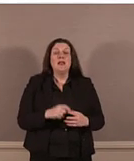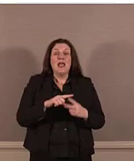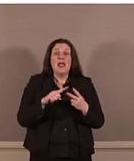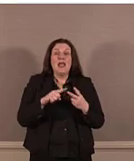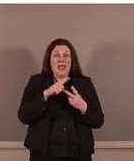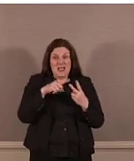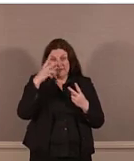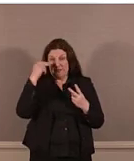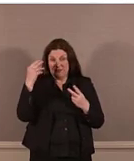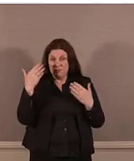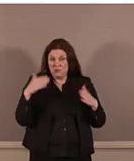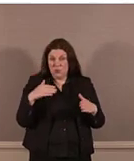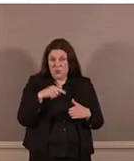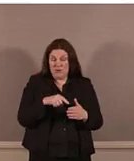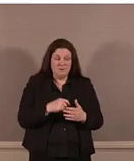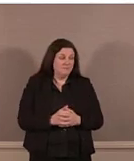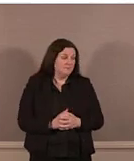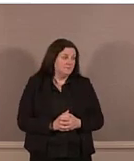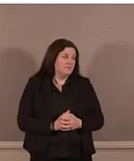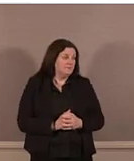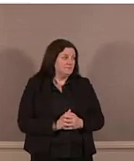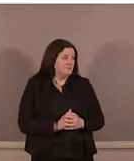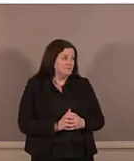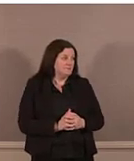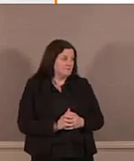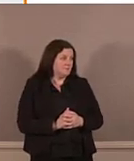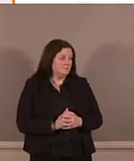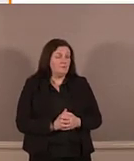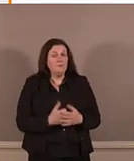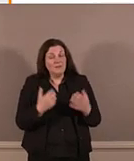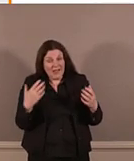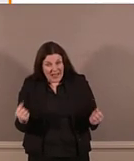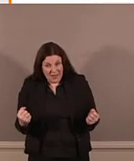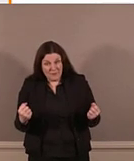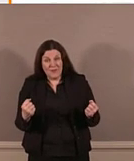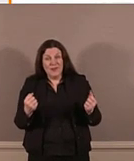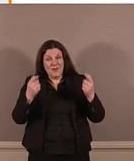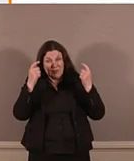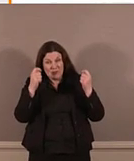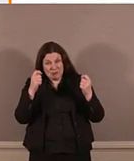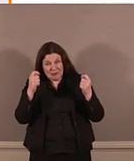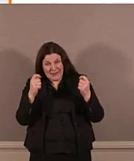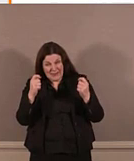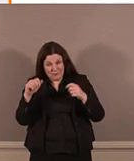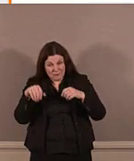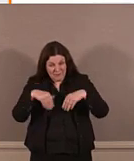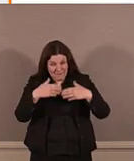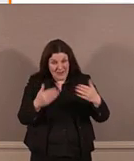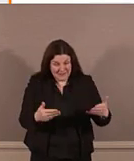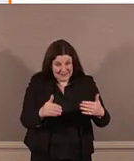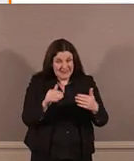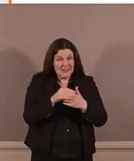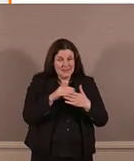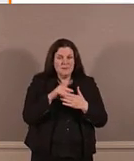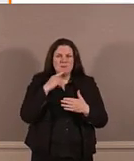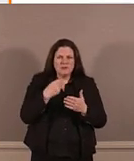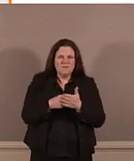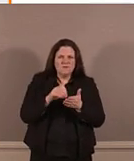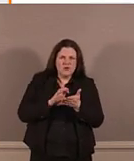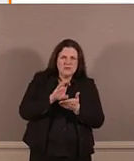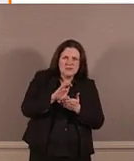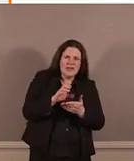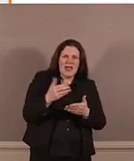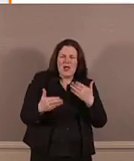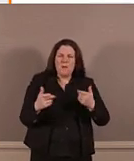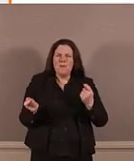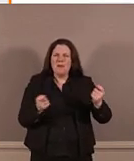it. It's integrated. It is the specialist training provider, but they are funded and managed and supported in I suppose,